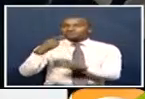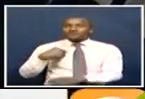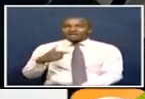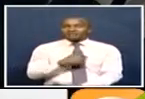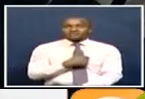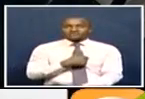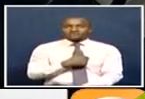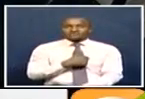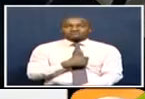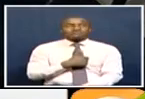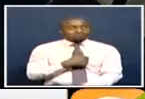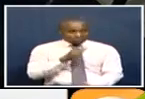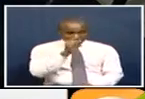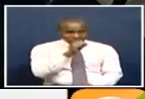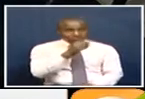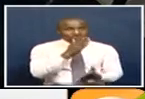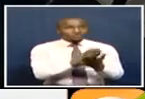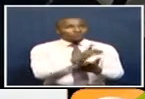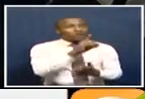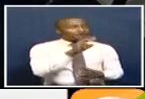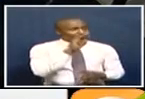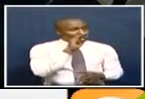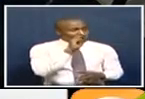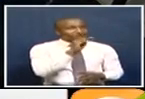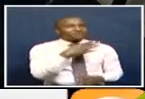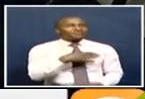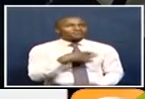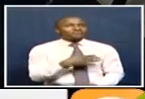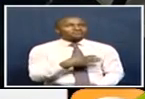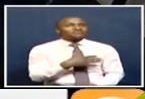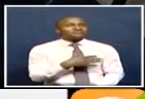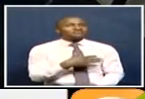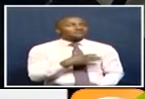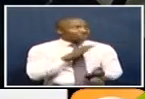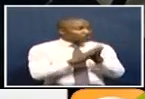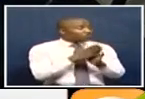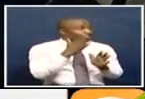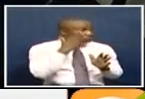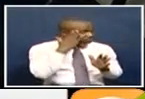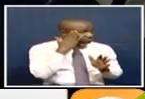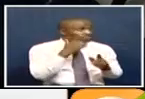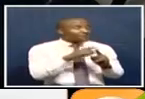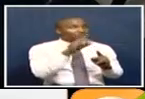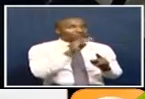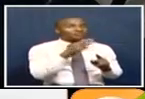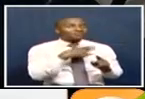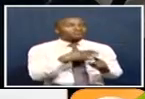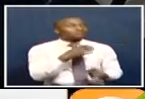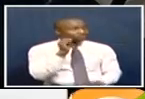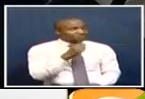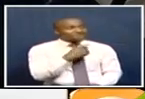unfolding. Sure, for really. 1 million people. Nobody has realized 1 million people. You had 1 million people in Bukungu Stadium? Yeah,